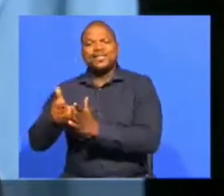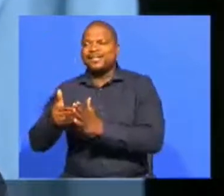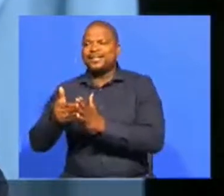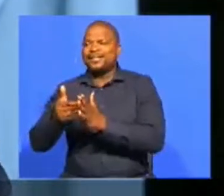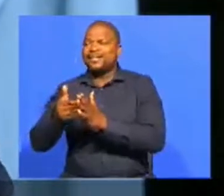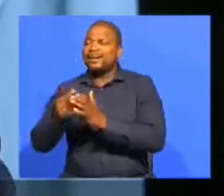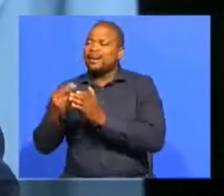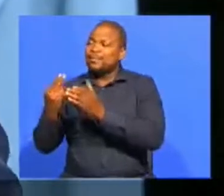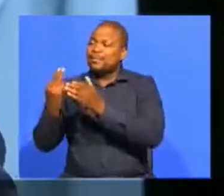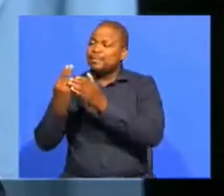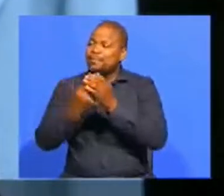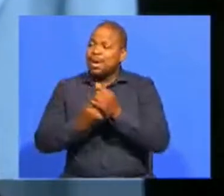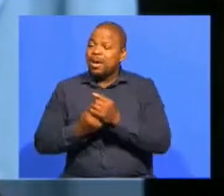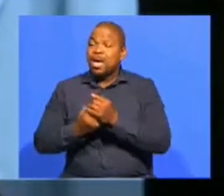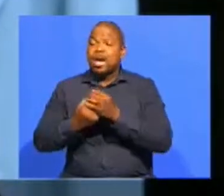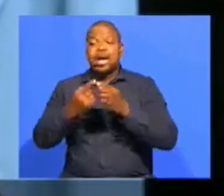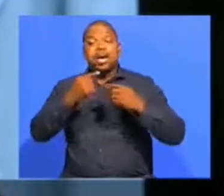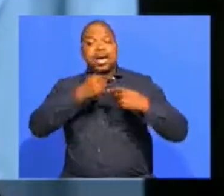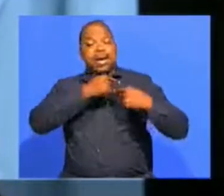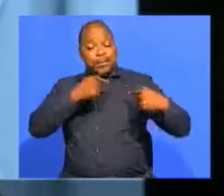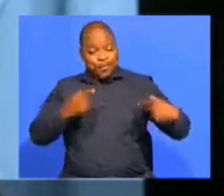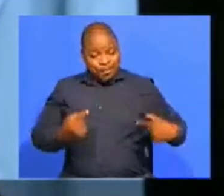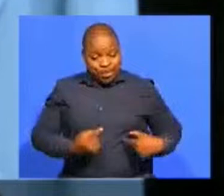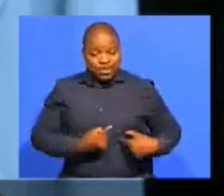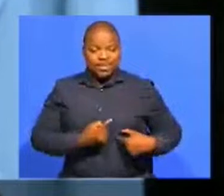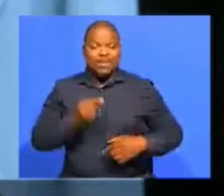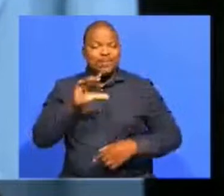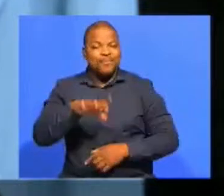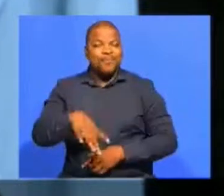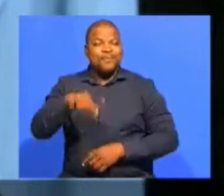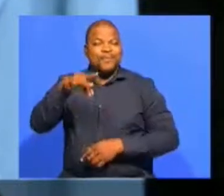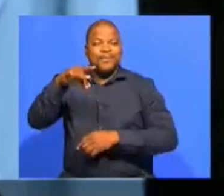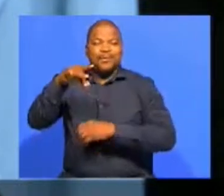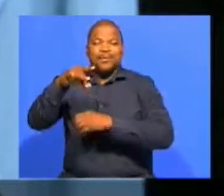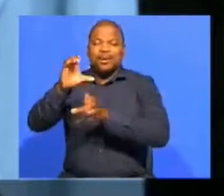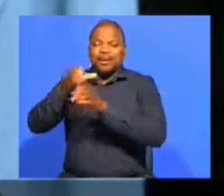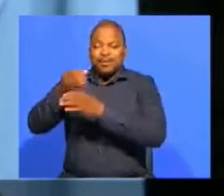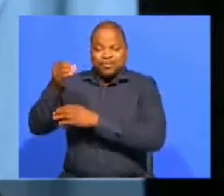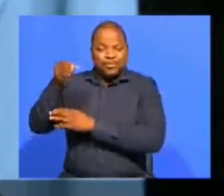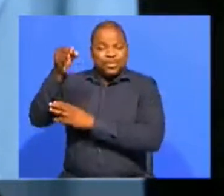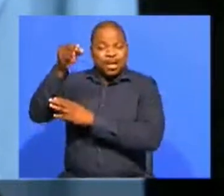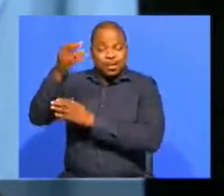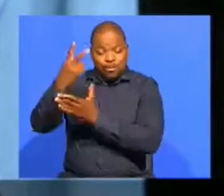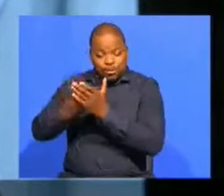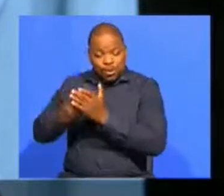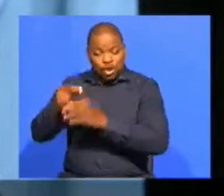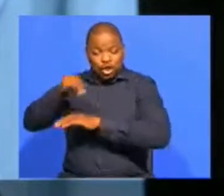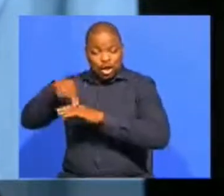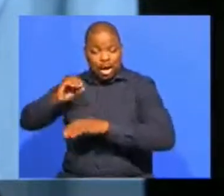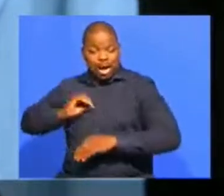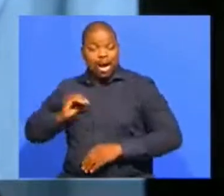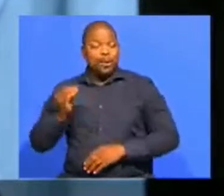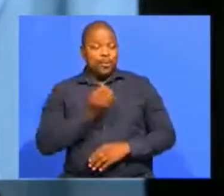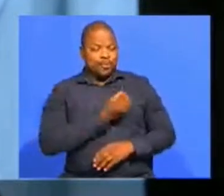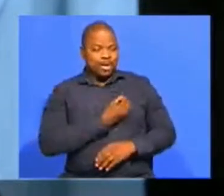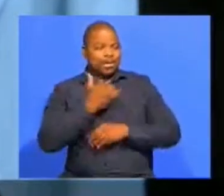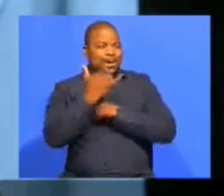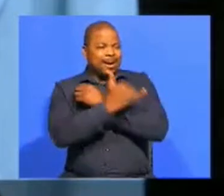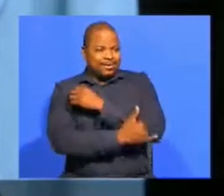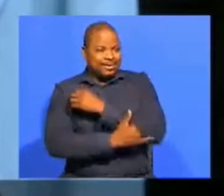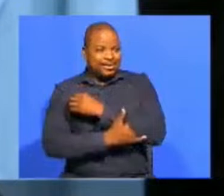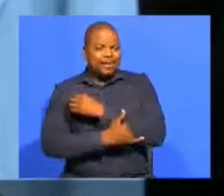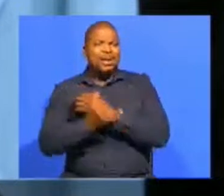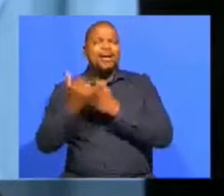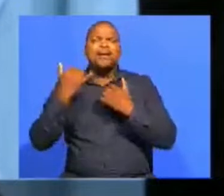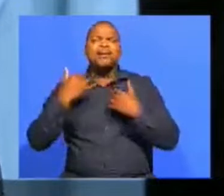It's a partnership of hearts aiming to secure a brighter future for both our nations. We're